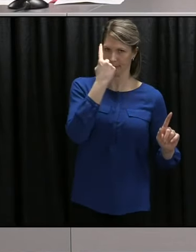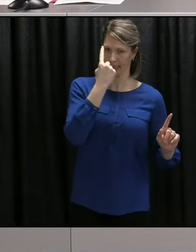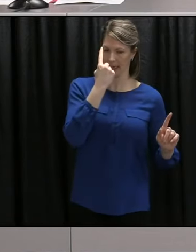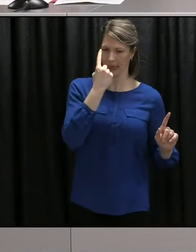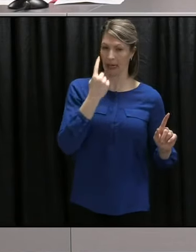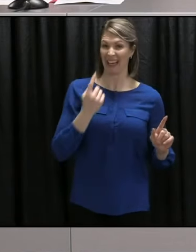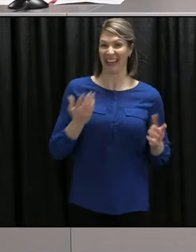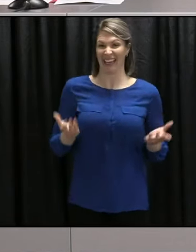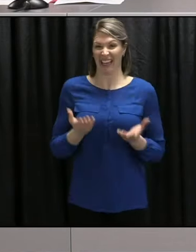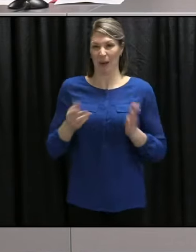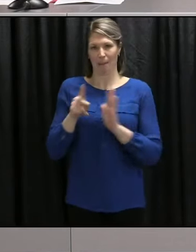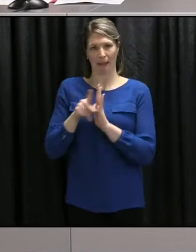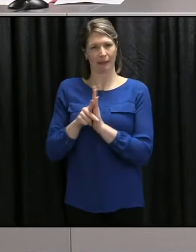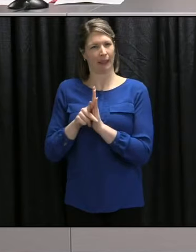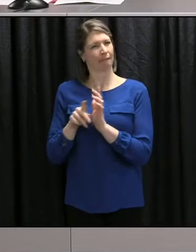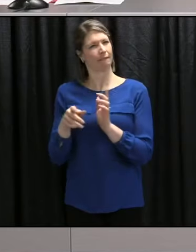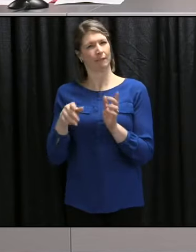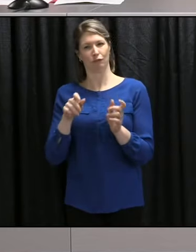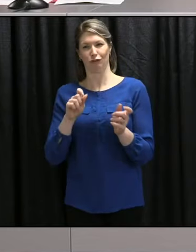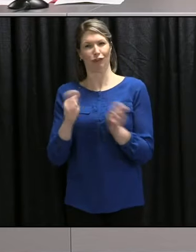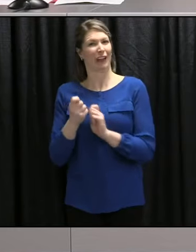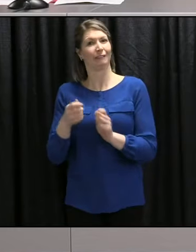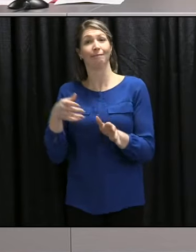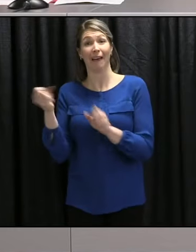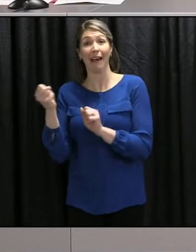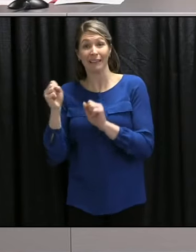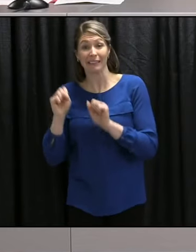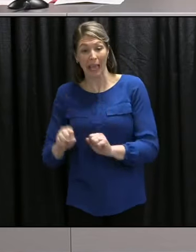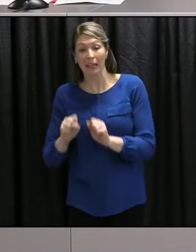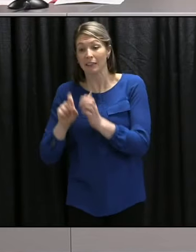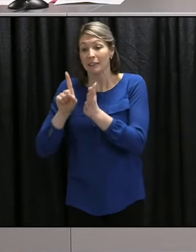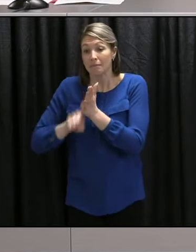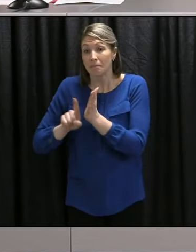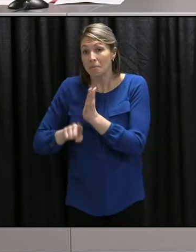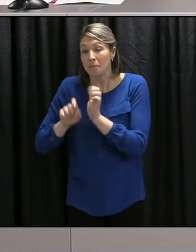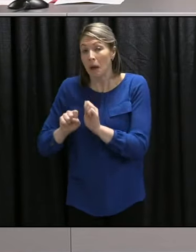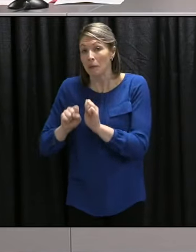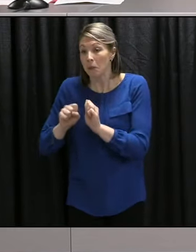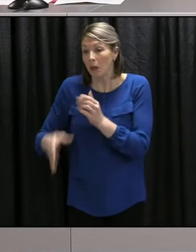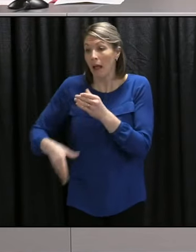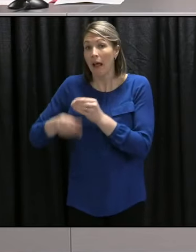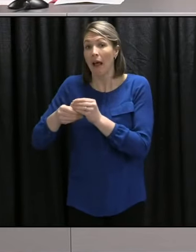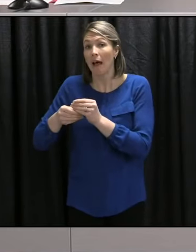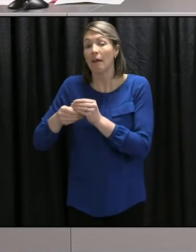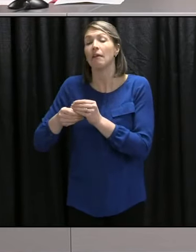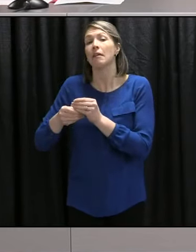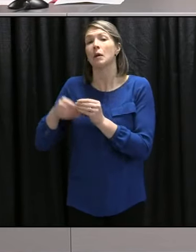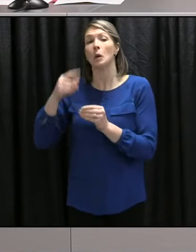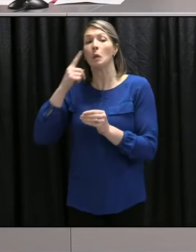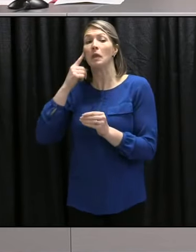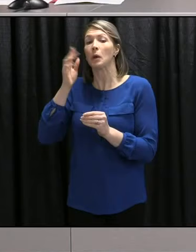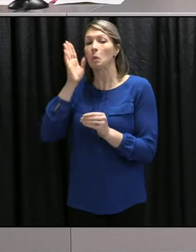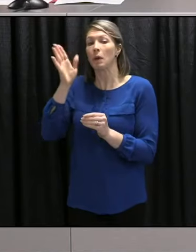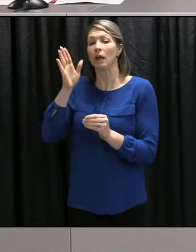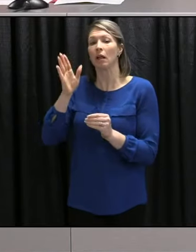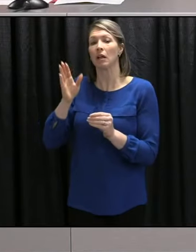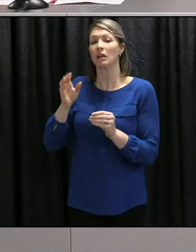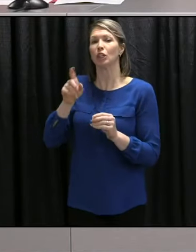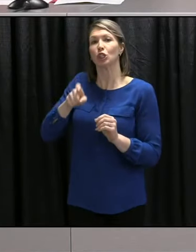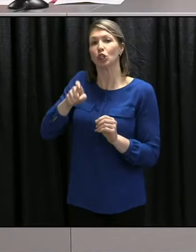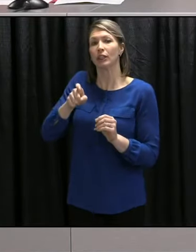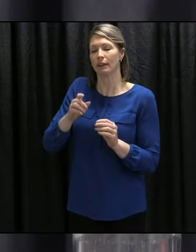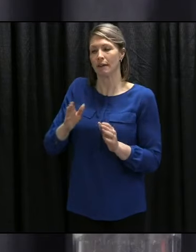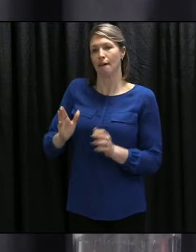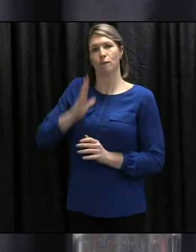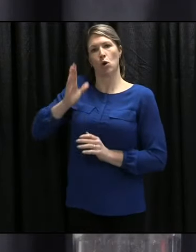how regularly, the personal care homes and long-term care homes are being visited, formally to be inspected? Well, the long-term